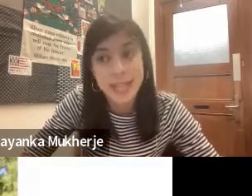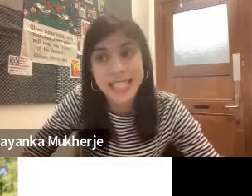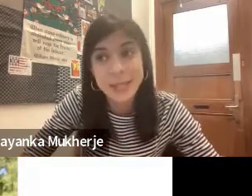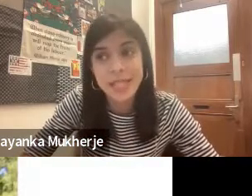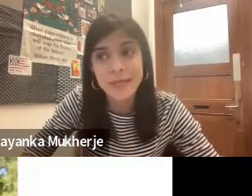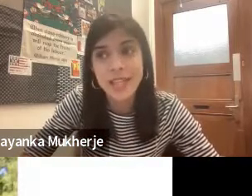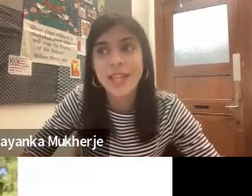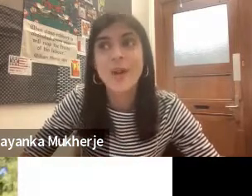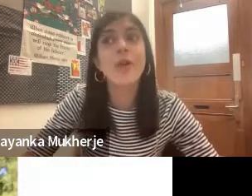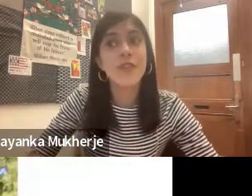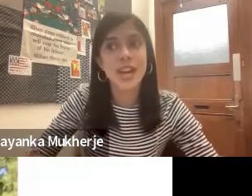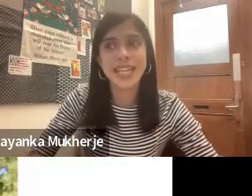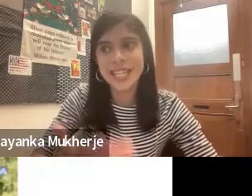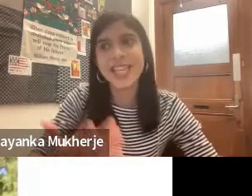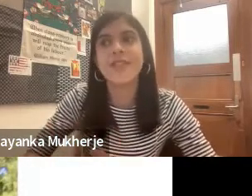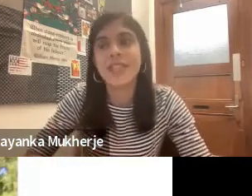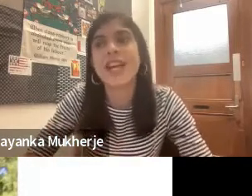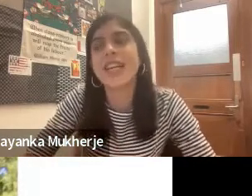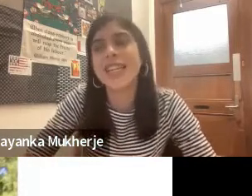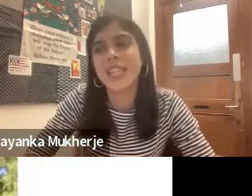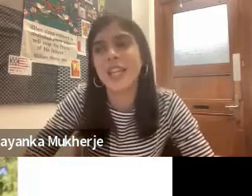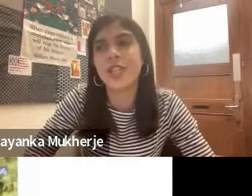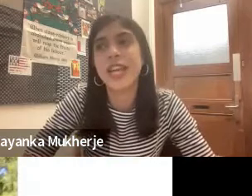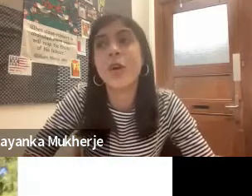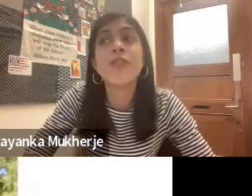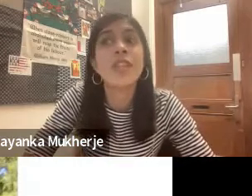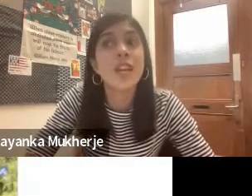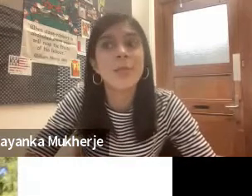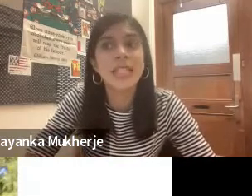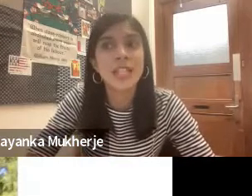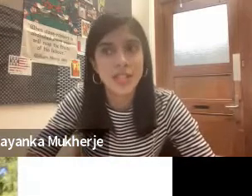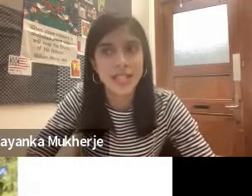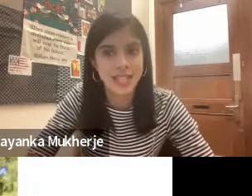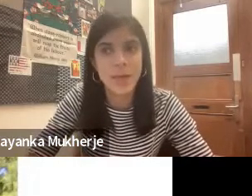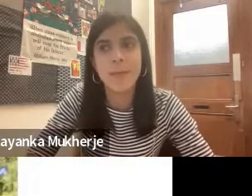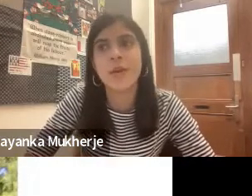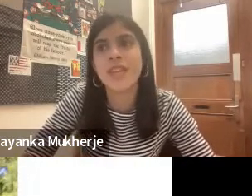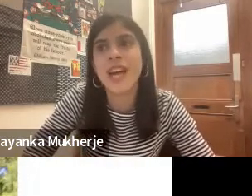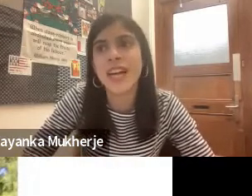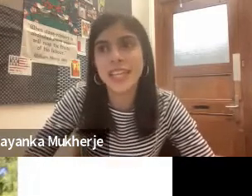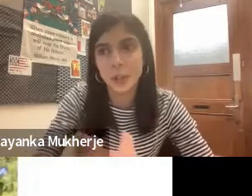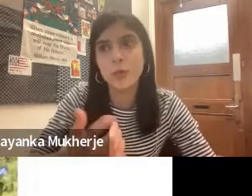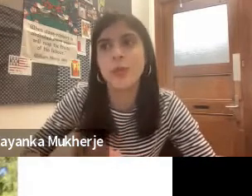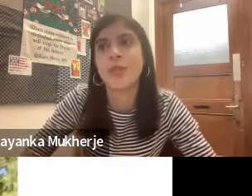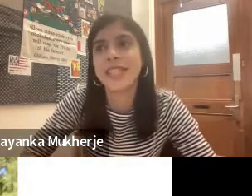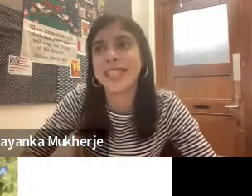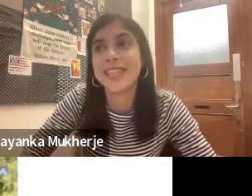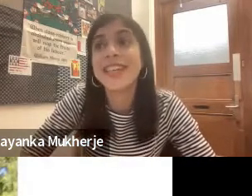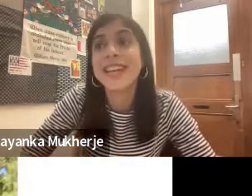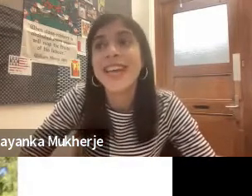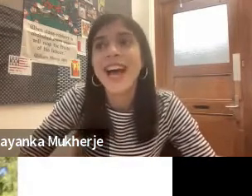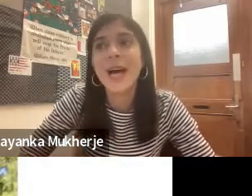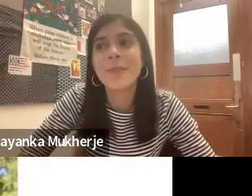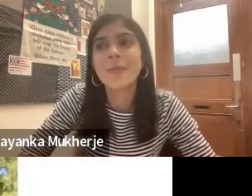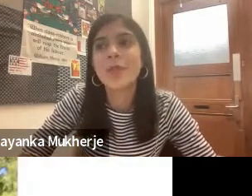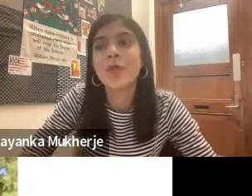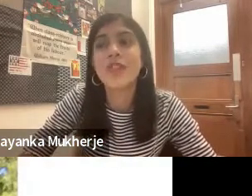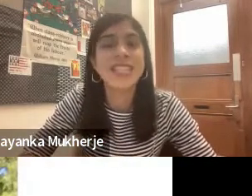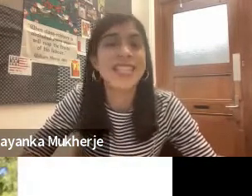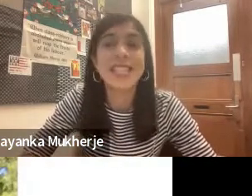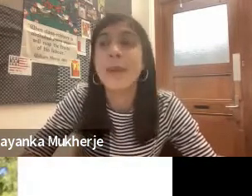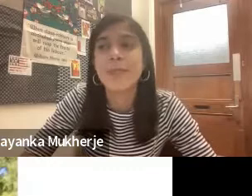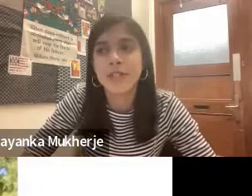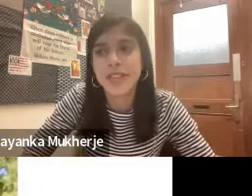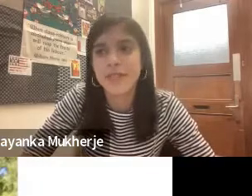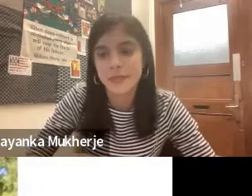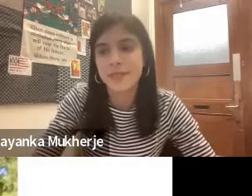potential displacement. On Fridays after the gardening session, I often accompanied Chris, a member of the gardening group who you see here, to